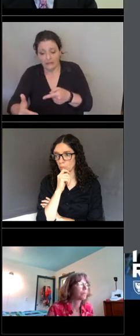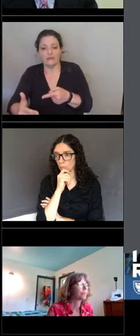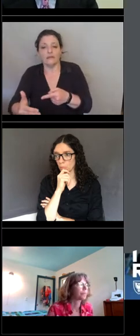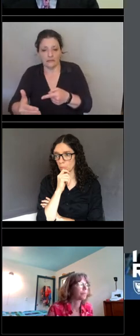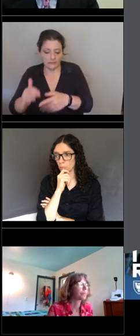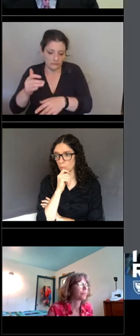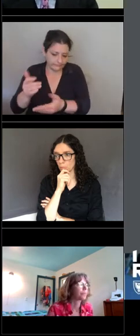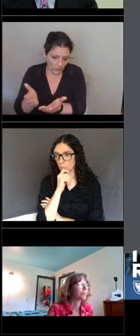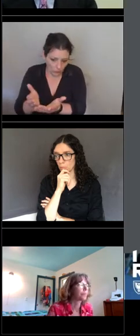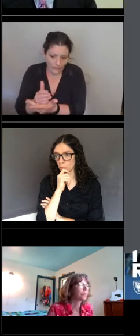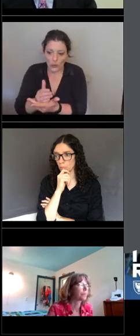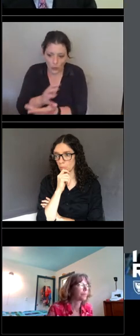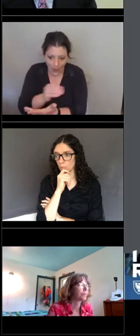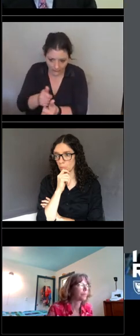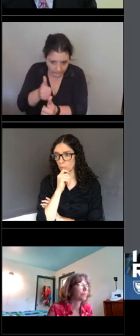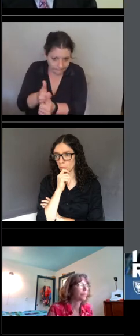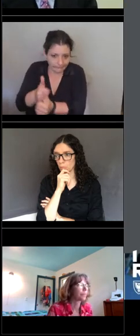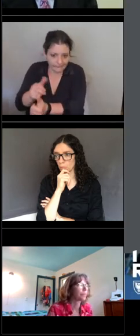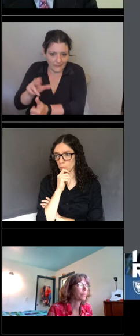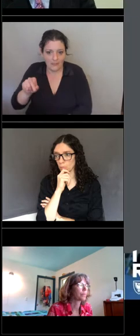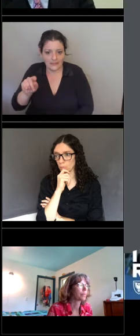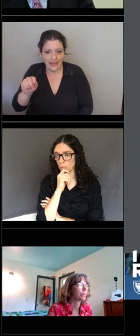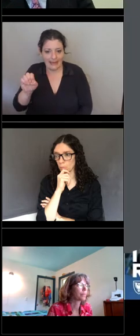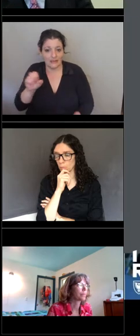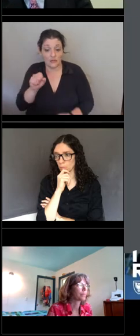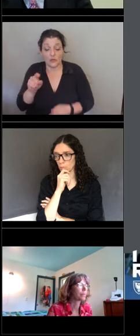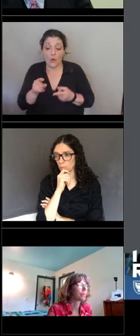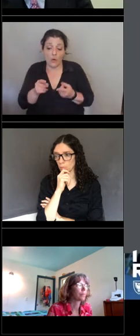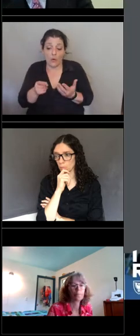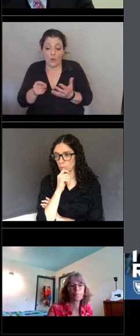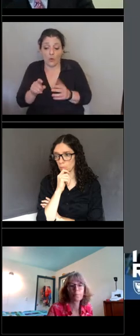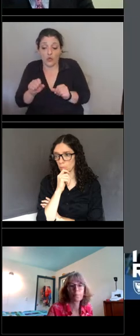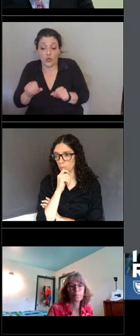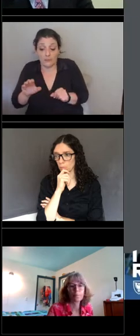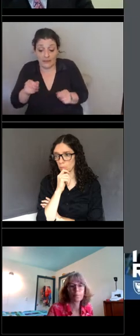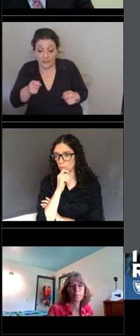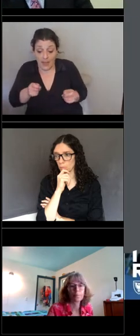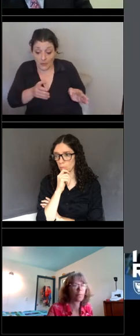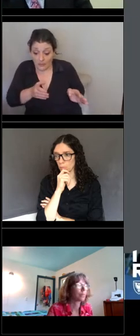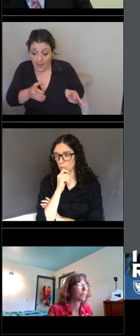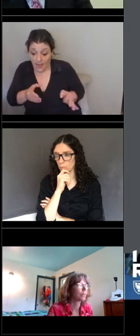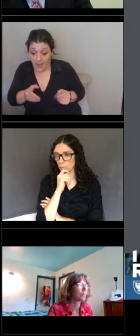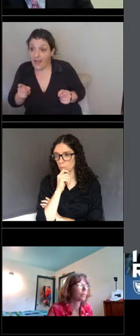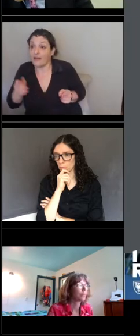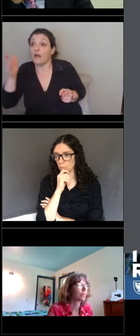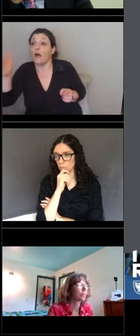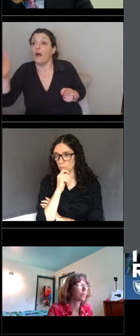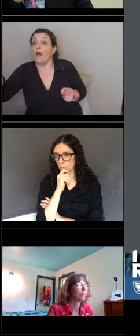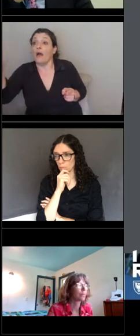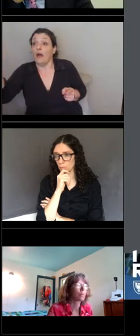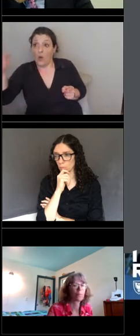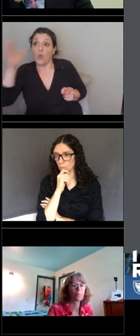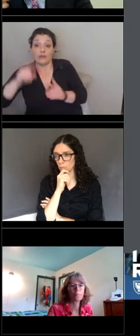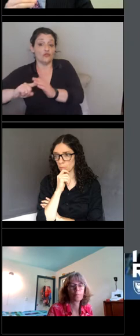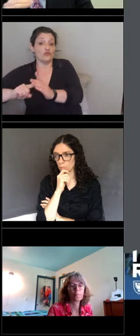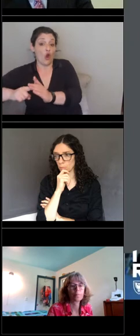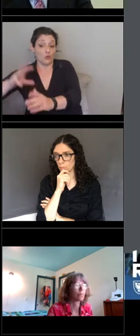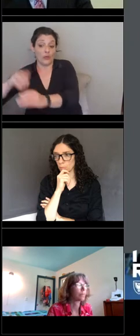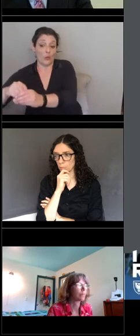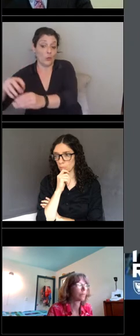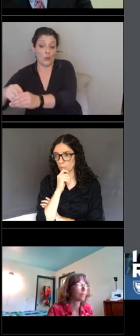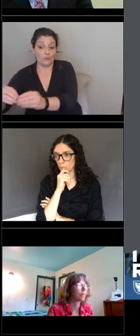are confronted more and more with climate change, then the subsequent iterations of their management plans will start including more actions. But at least it gave us, as